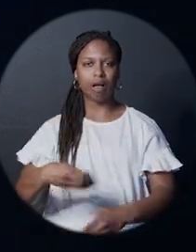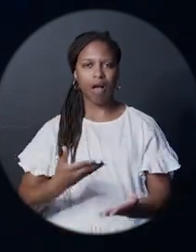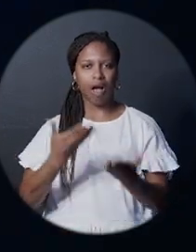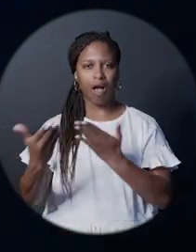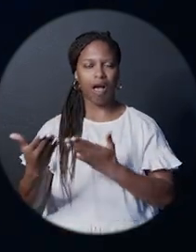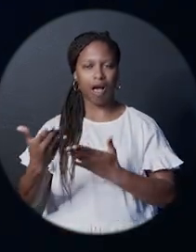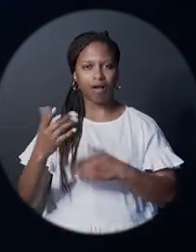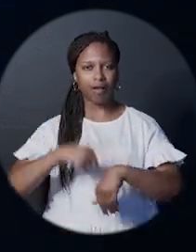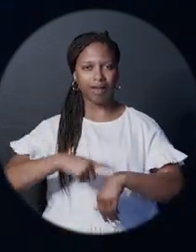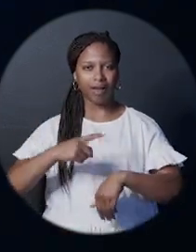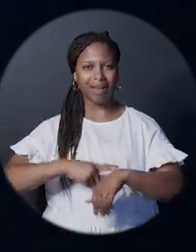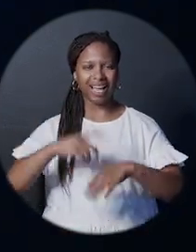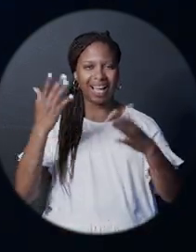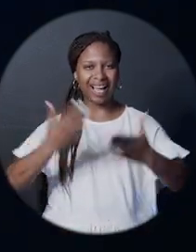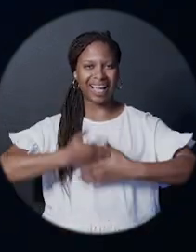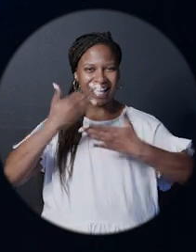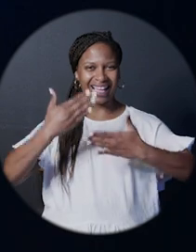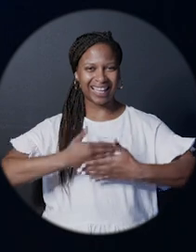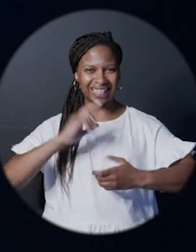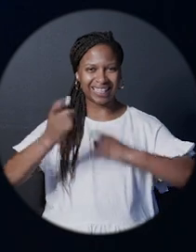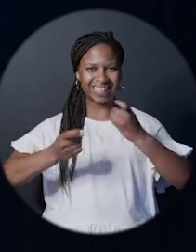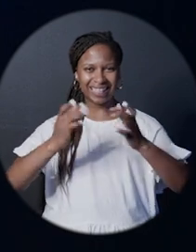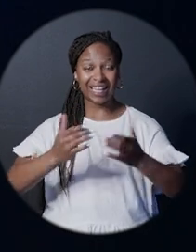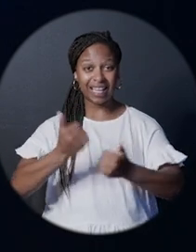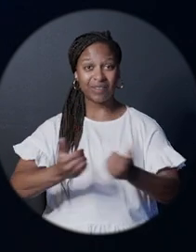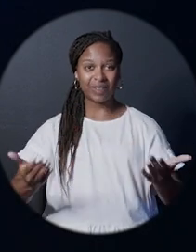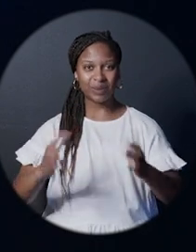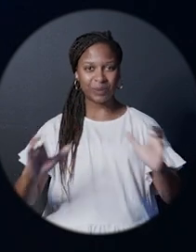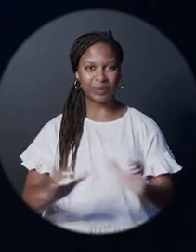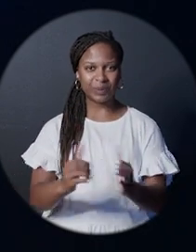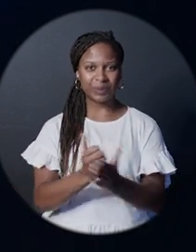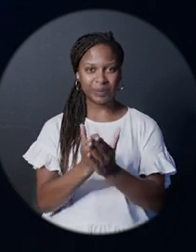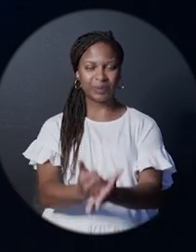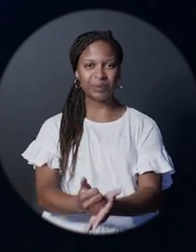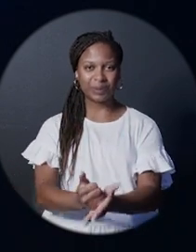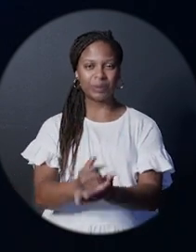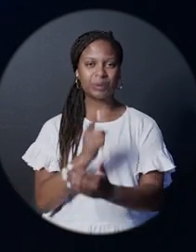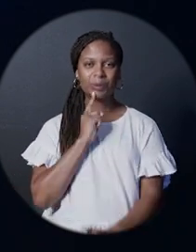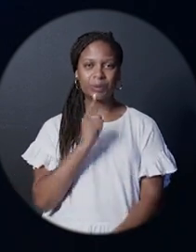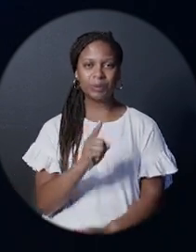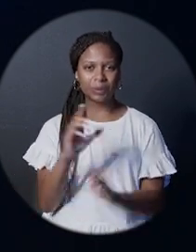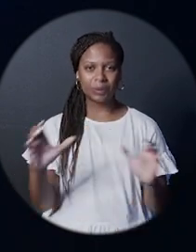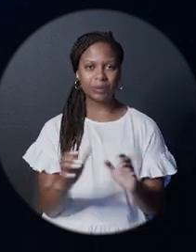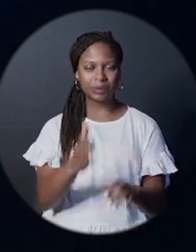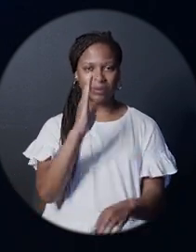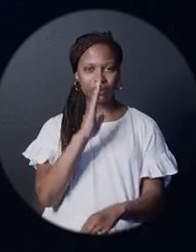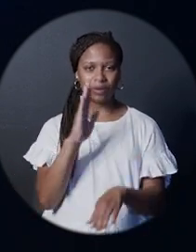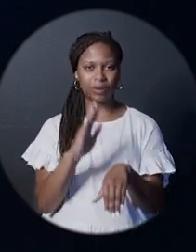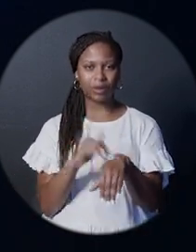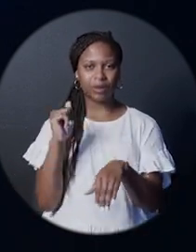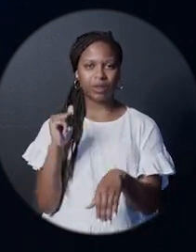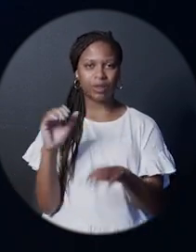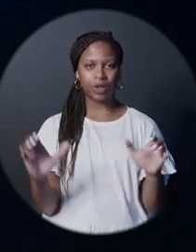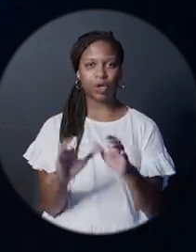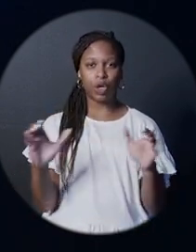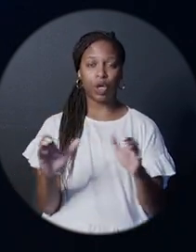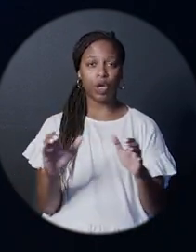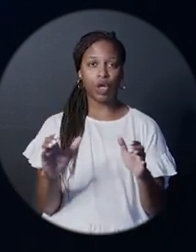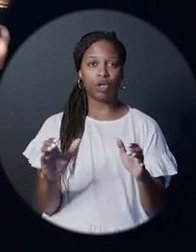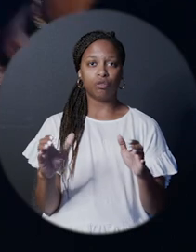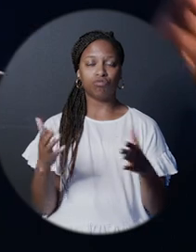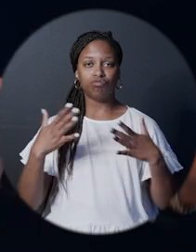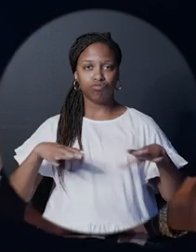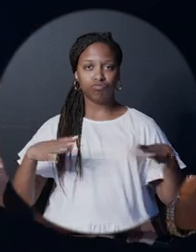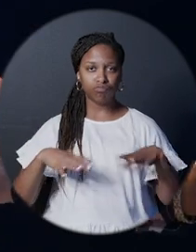offering period, and we are cheerful givers. And everything you do helps us to make sure we do what God has called us